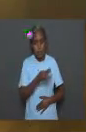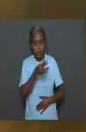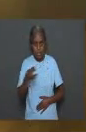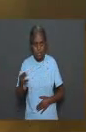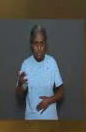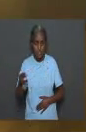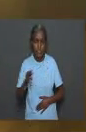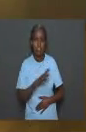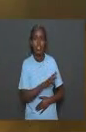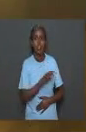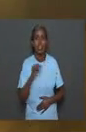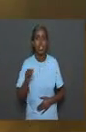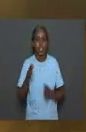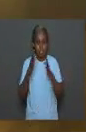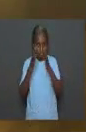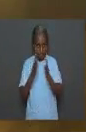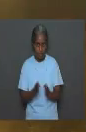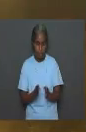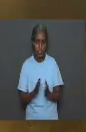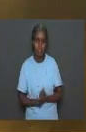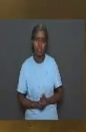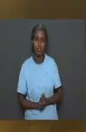matrices and determinants.